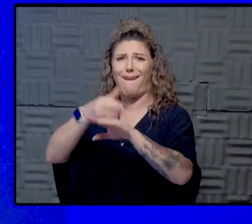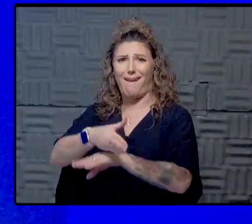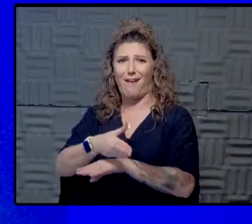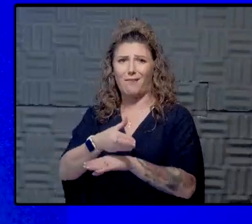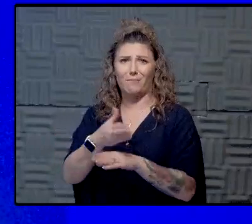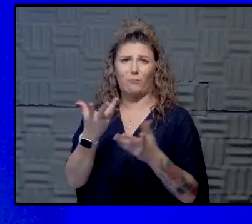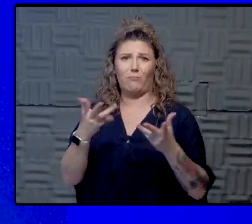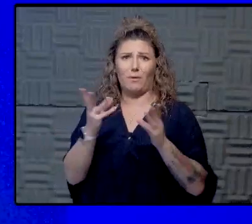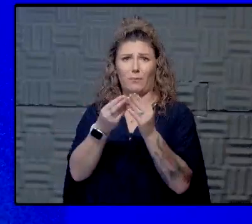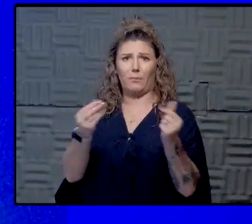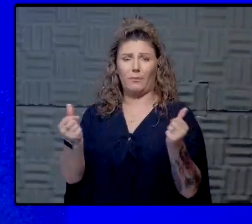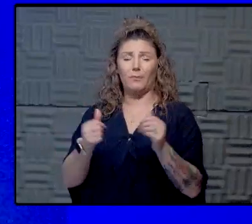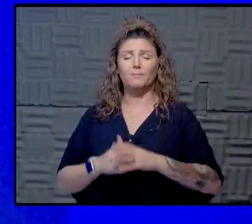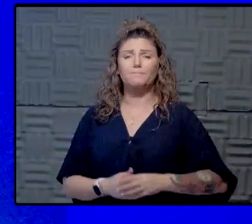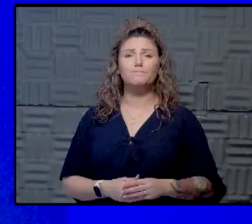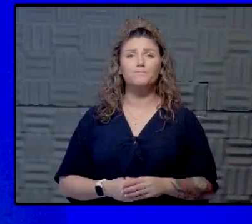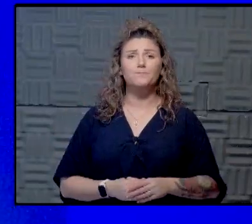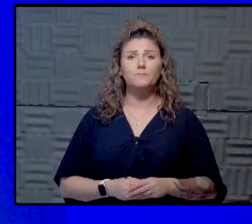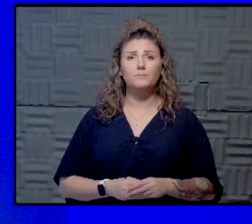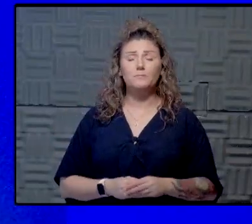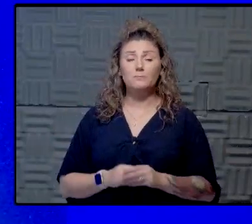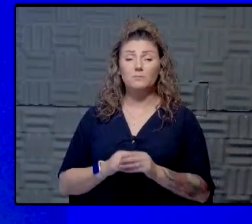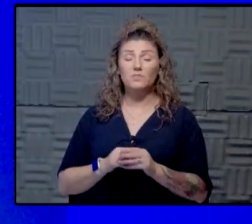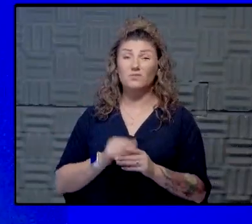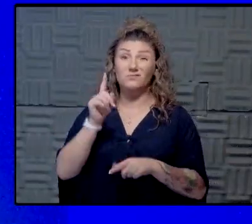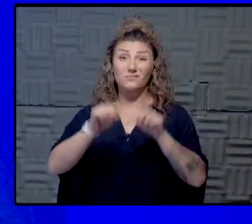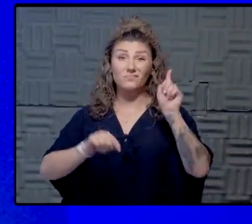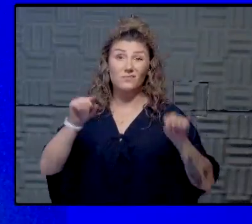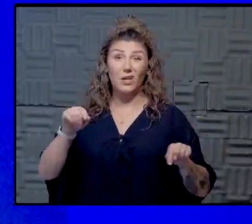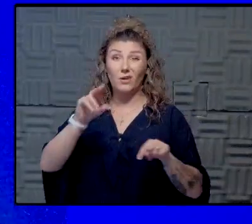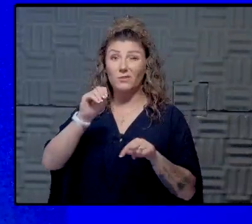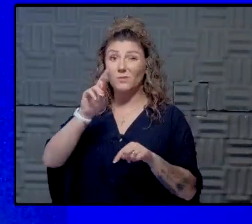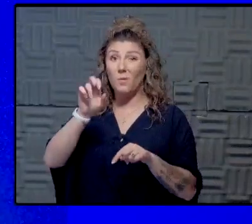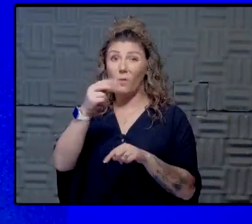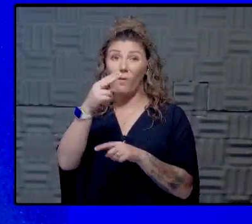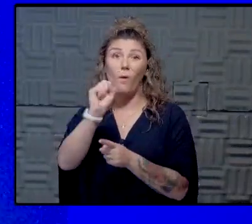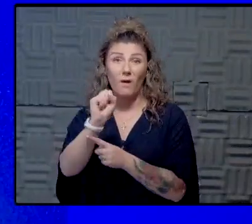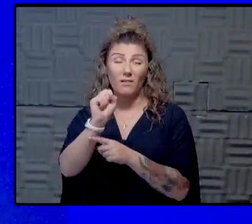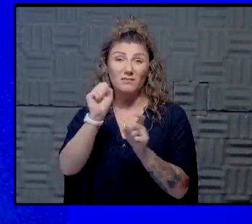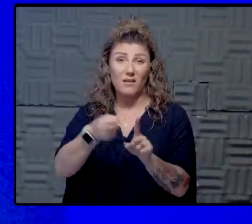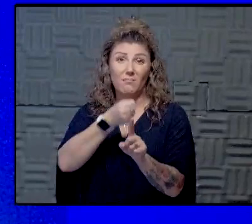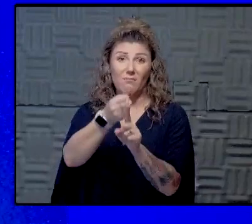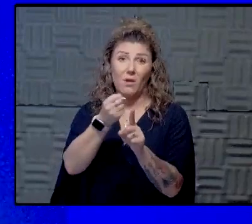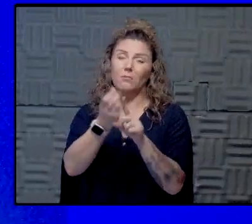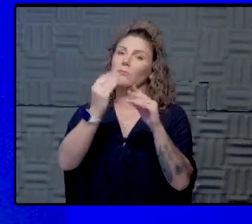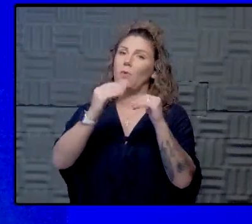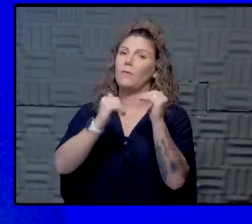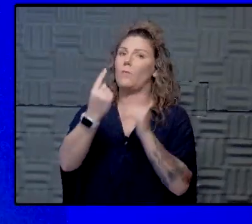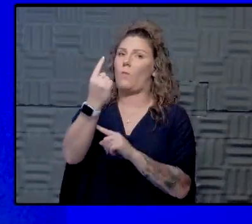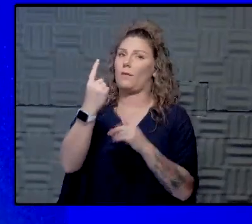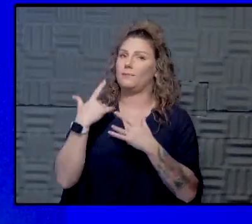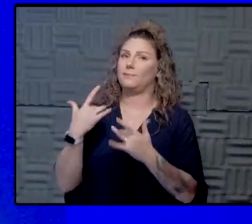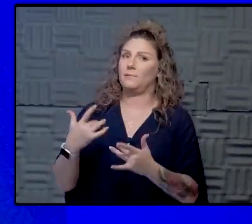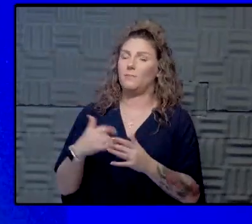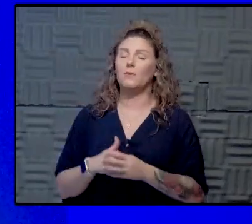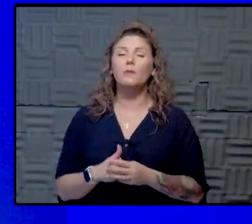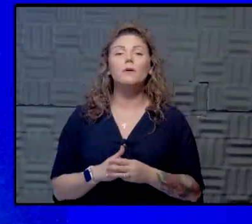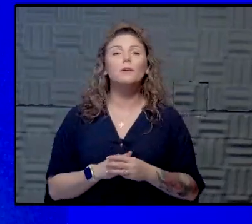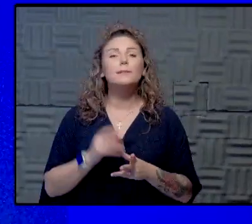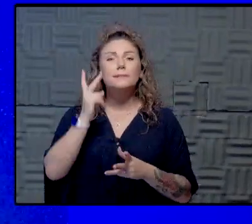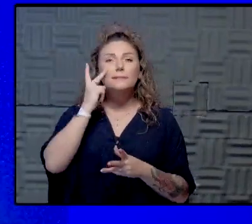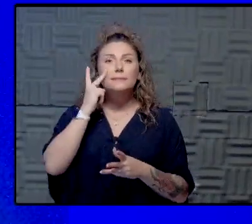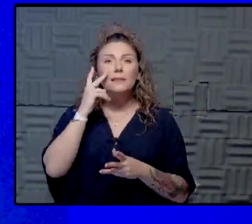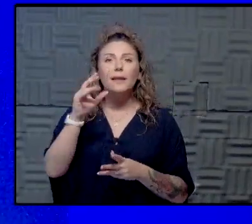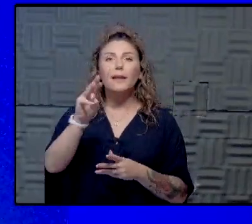And so it can impact various organs, but more than one usually. So a lot of times we actually see if they